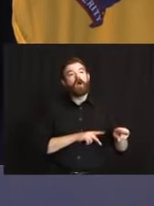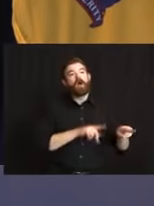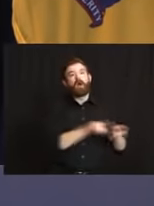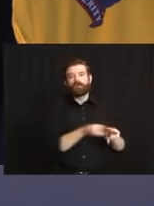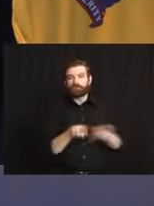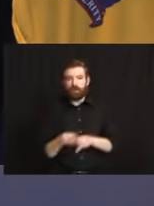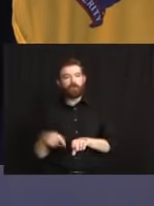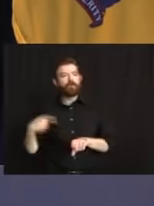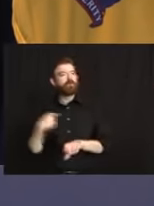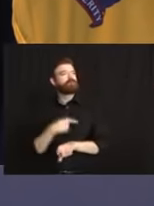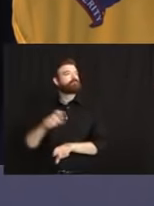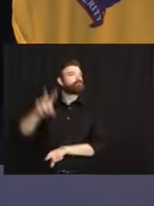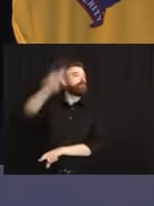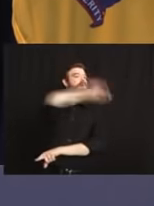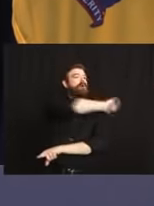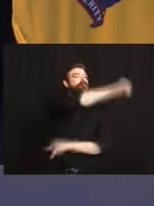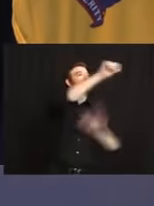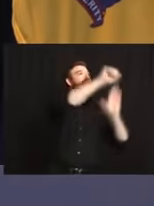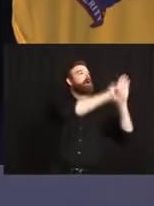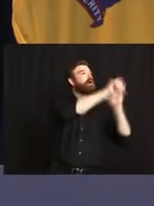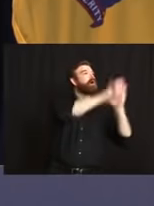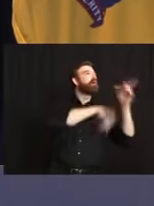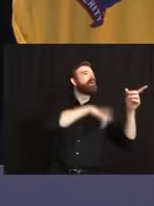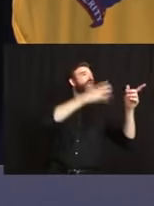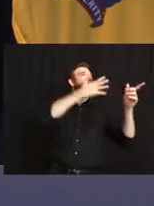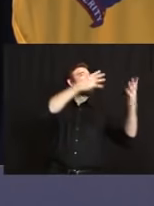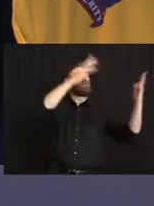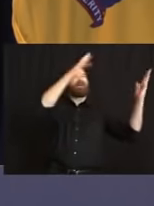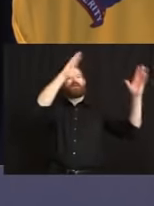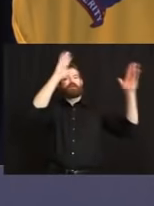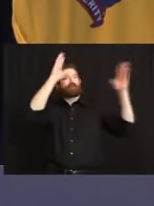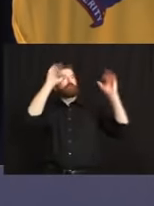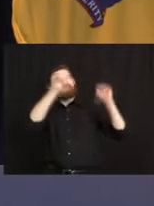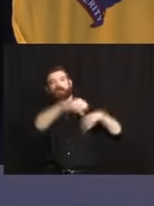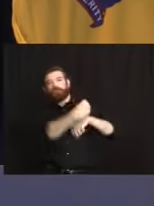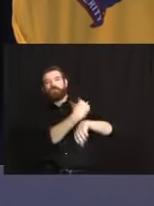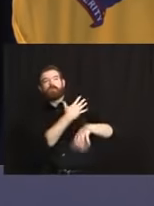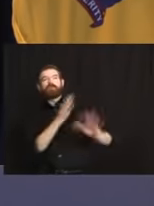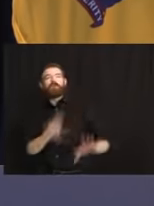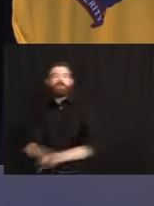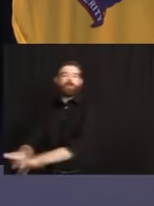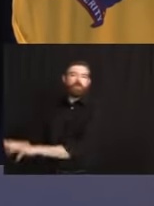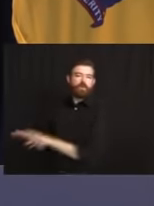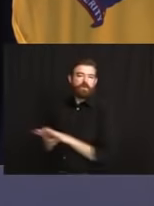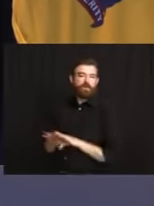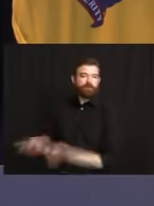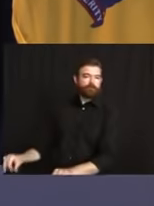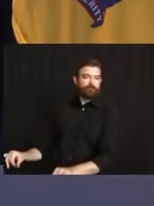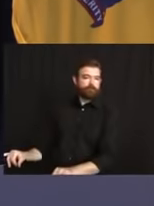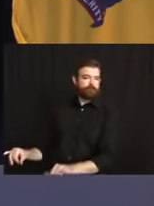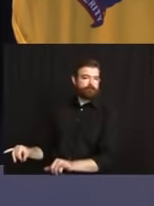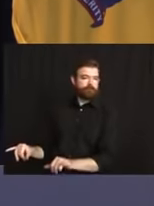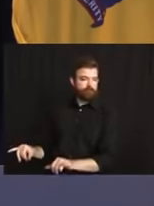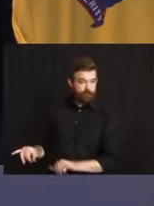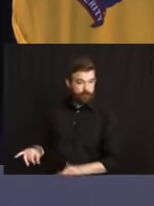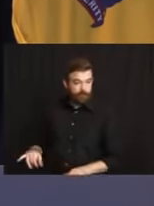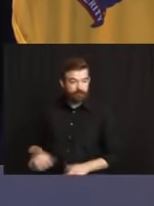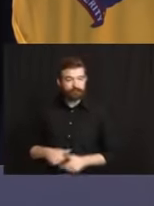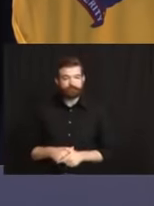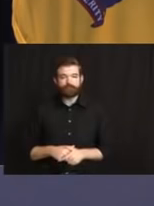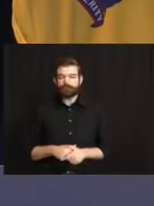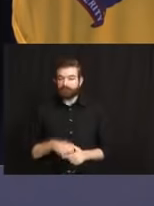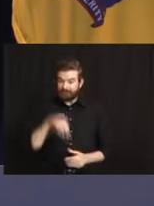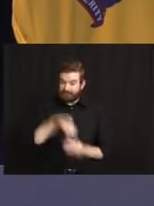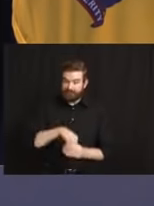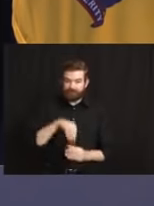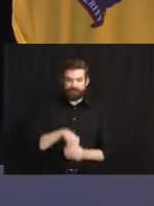what we're seeing elsewhere, concerns that we have about the potential. Again, indoors, this thing is a whole different thing